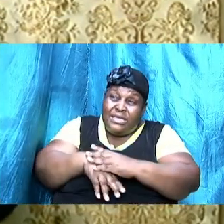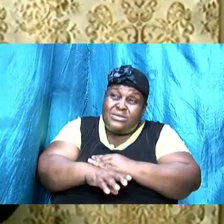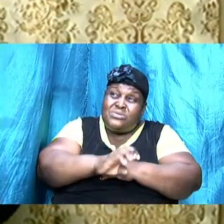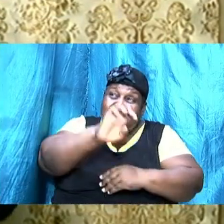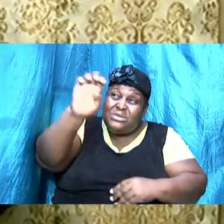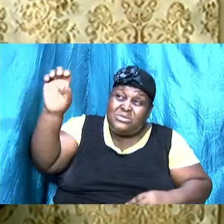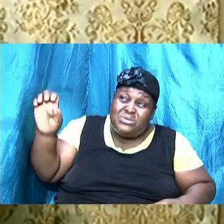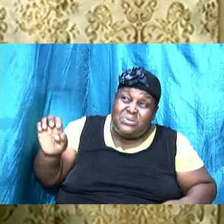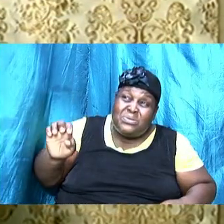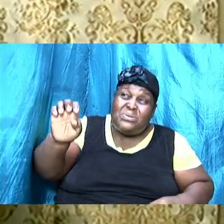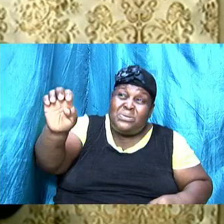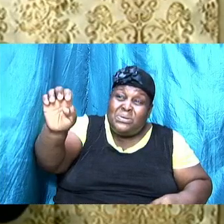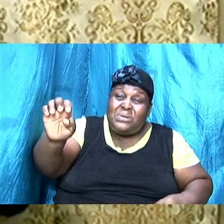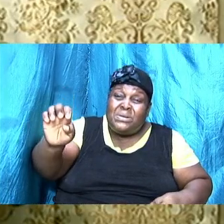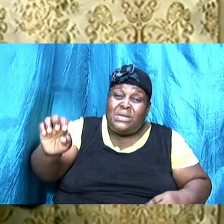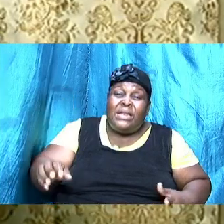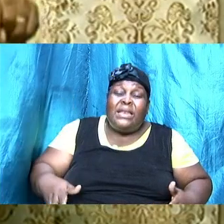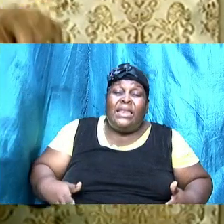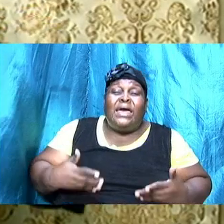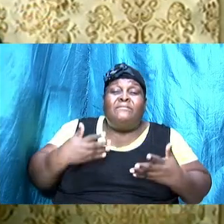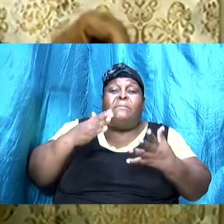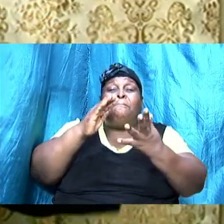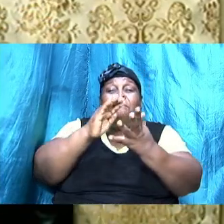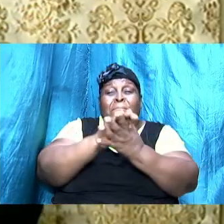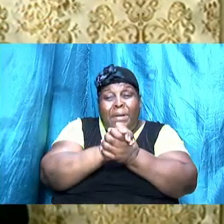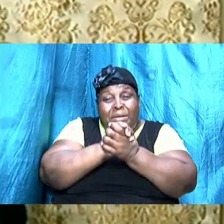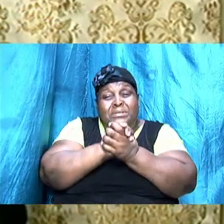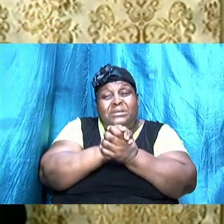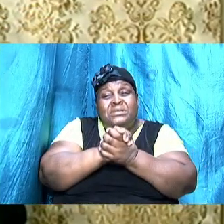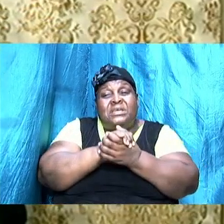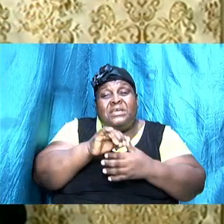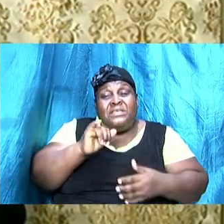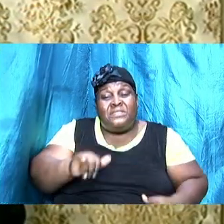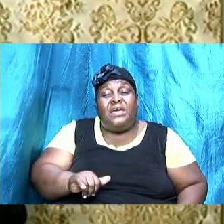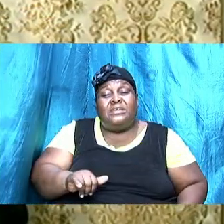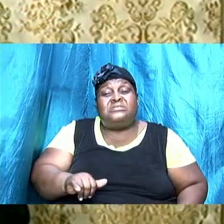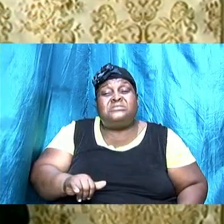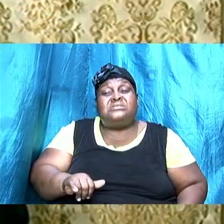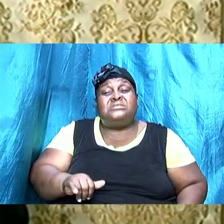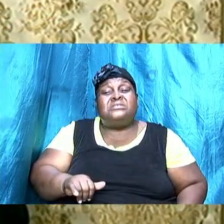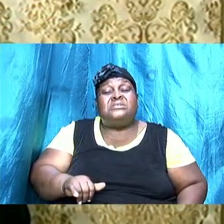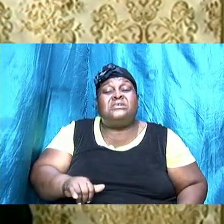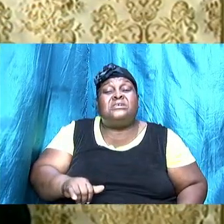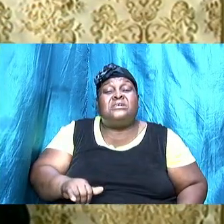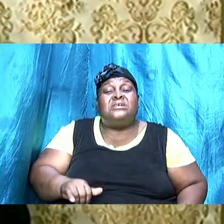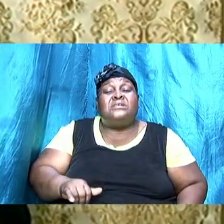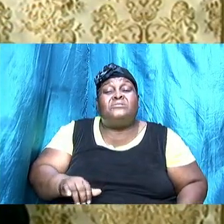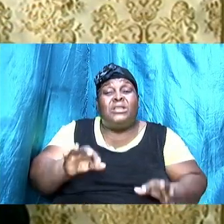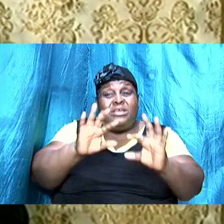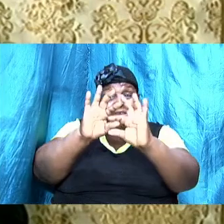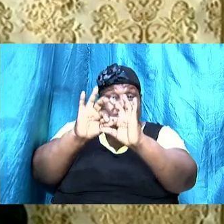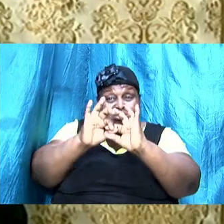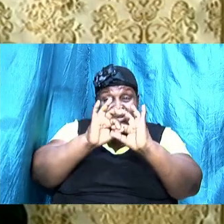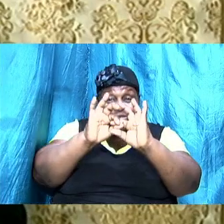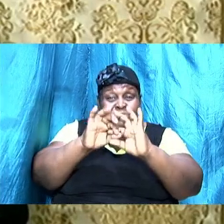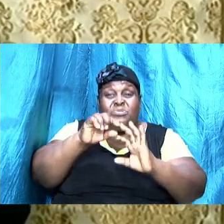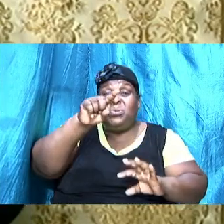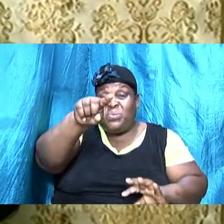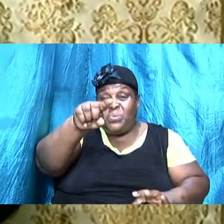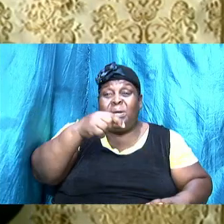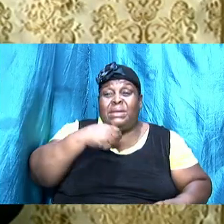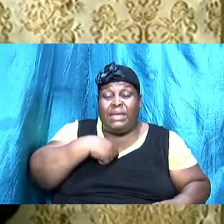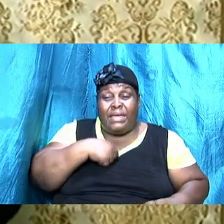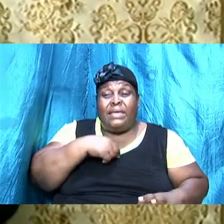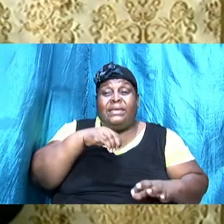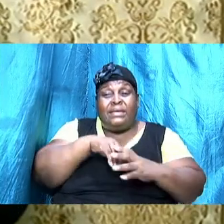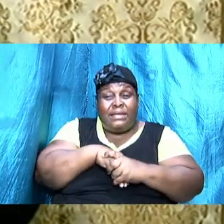that institution that you and I are in right now, it plays a very significant role, and